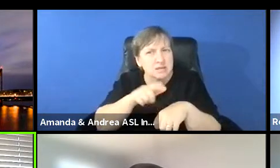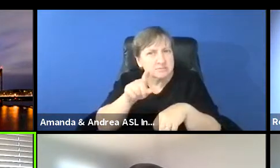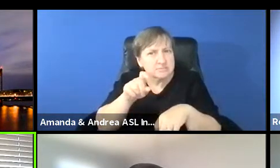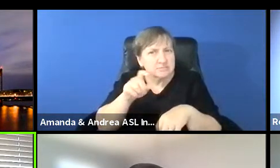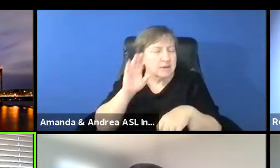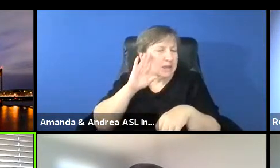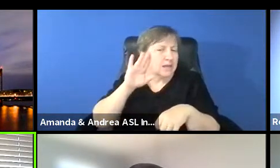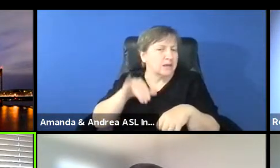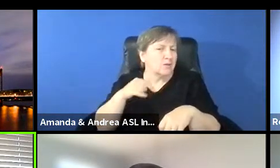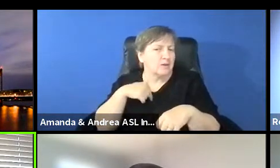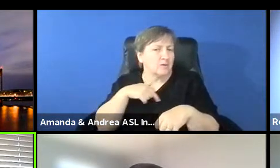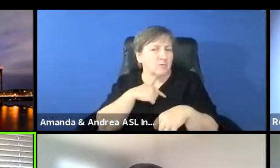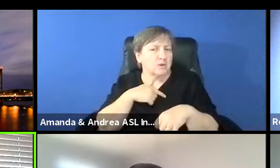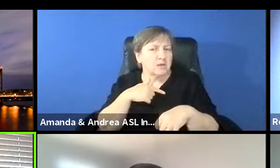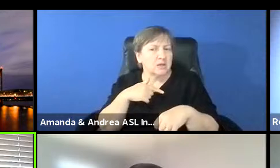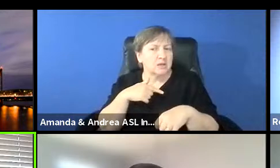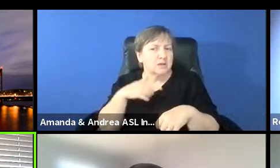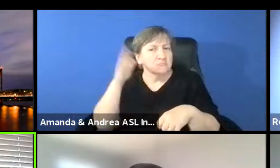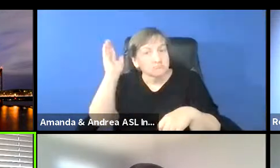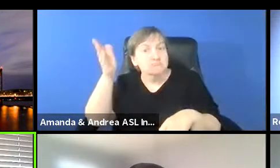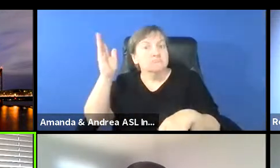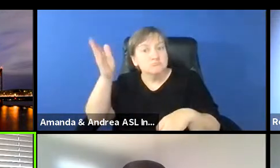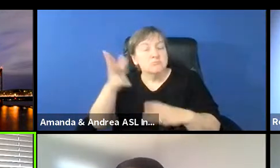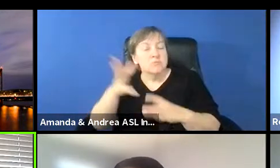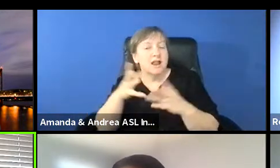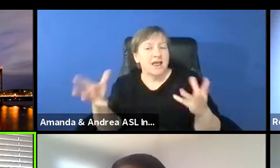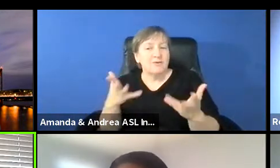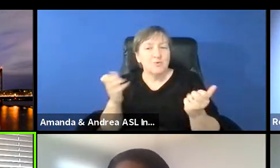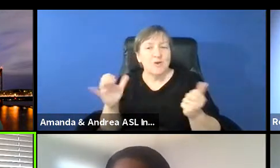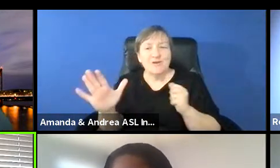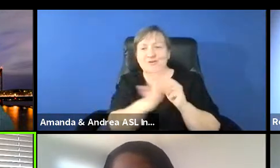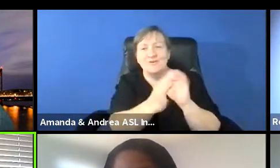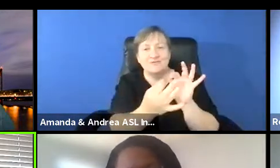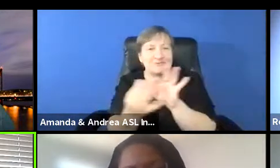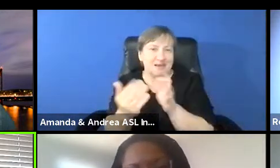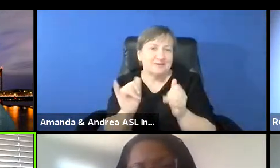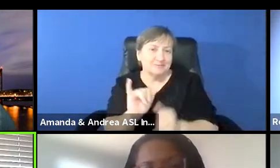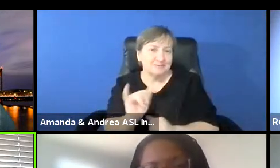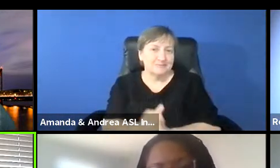know we've been presenting a lot. We're eager to get your feedback next.